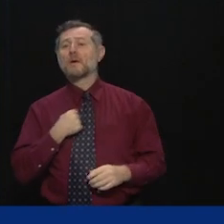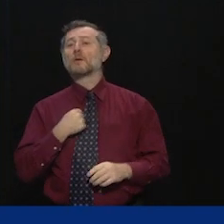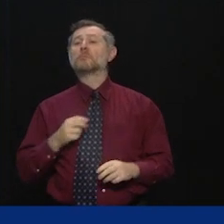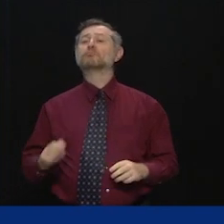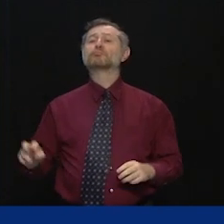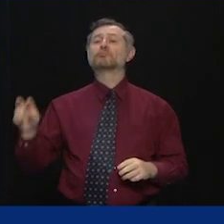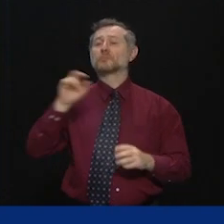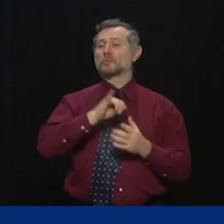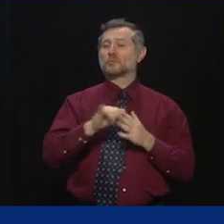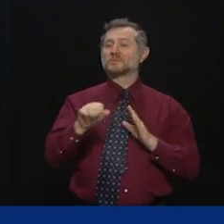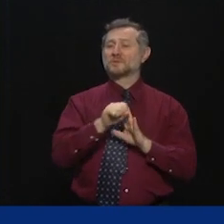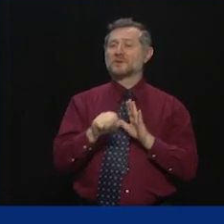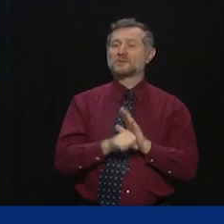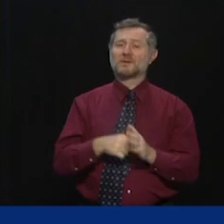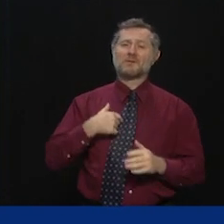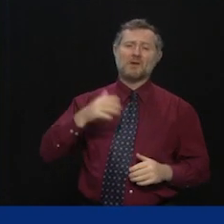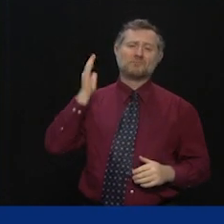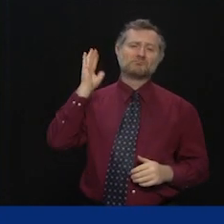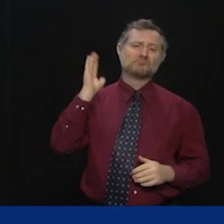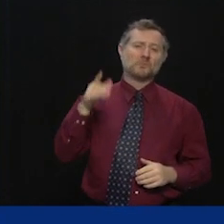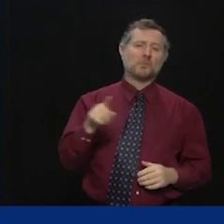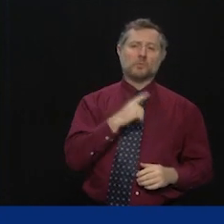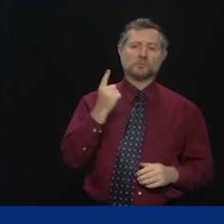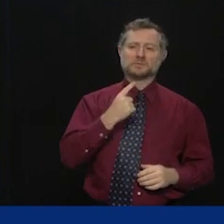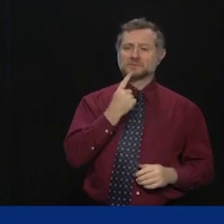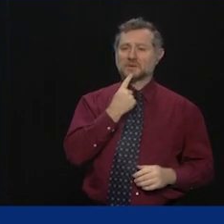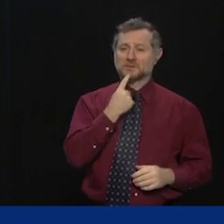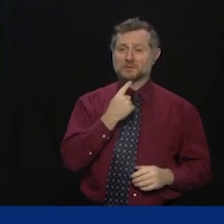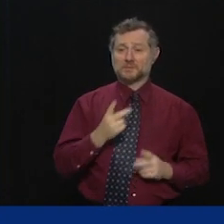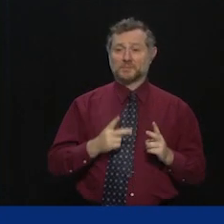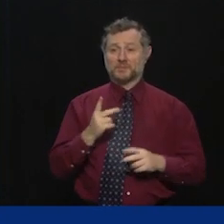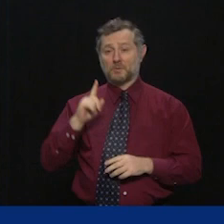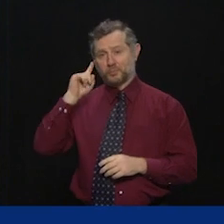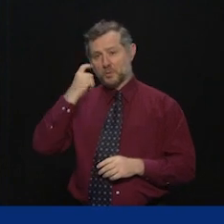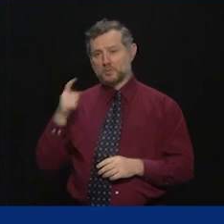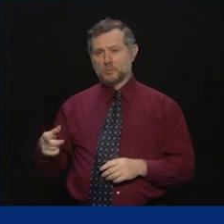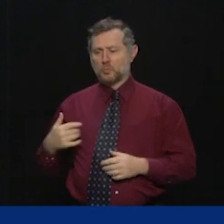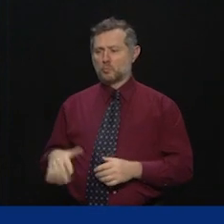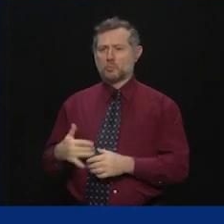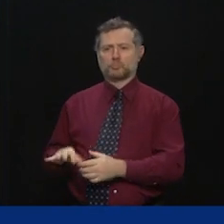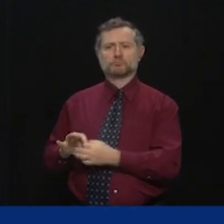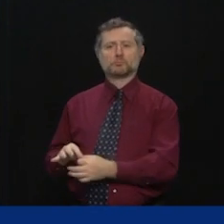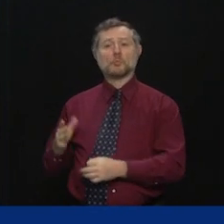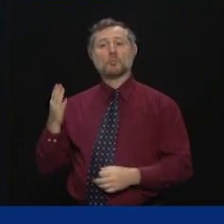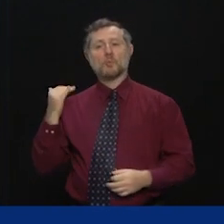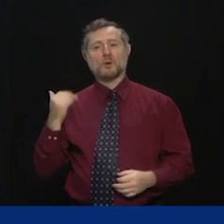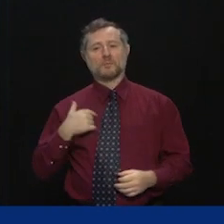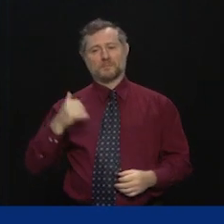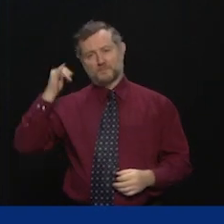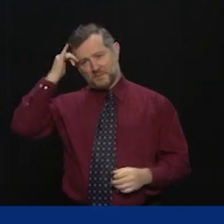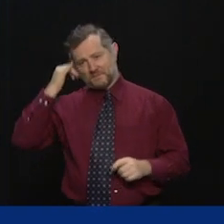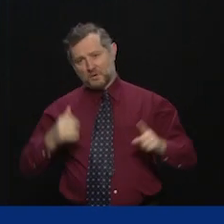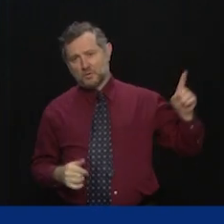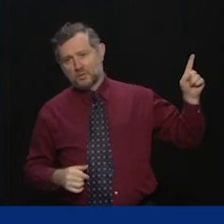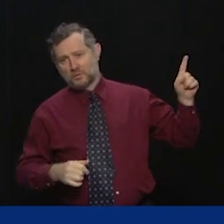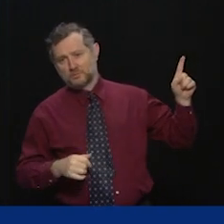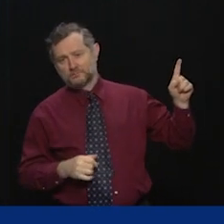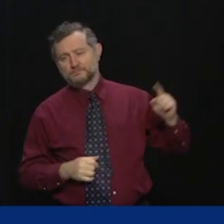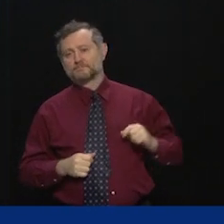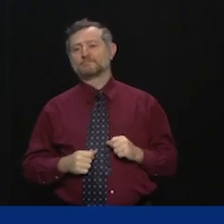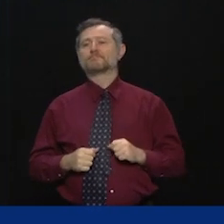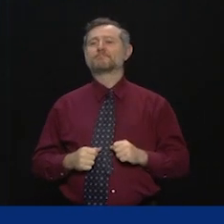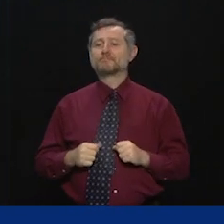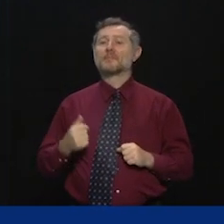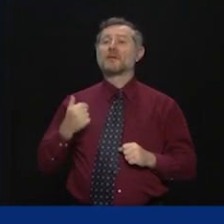of, I'm very simpatico with the people of the Bronx because I'm from Buffalo. And most of my life, we had a little chip on